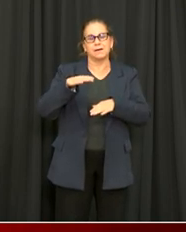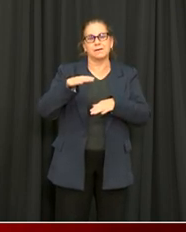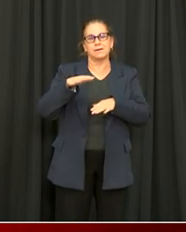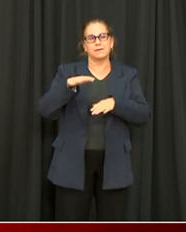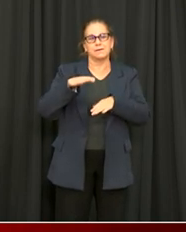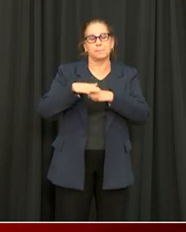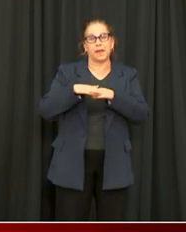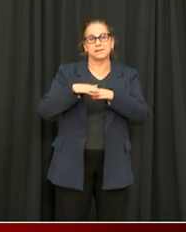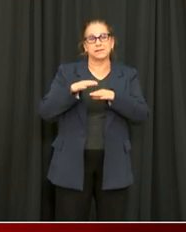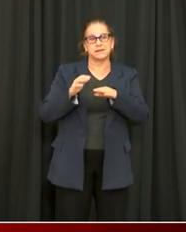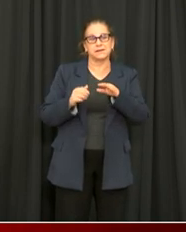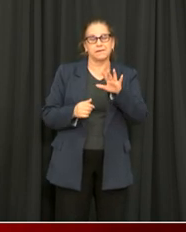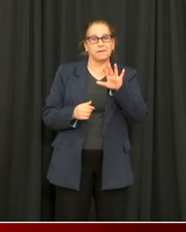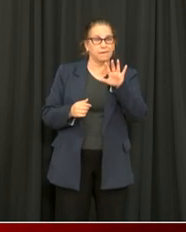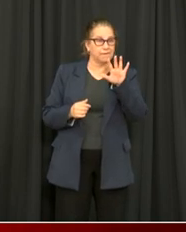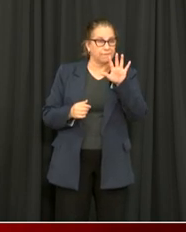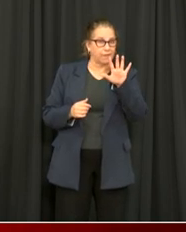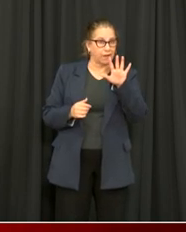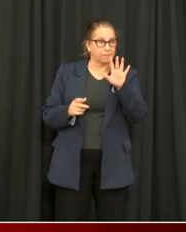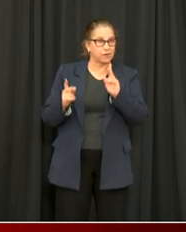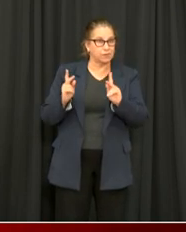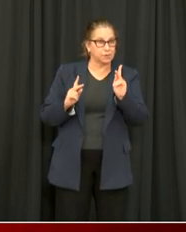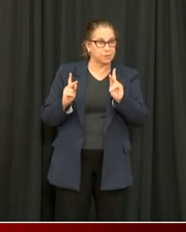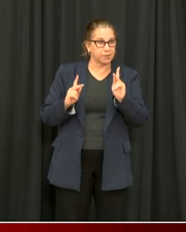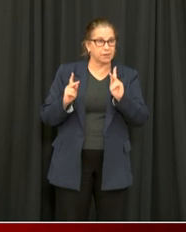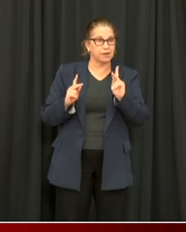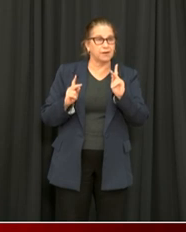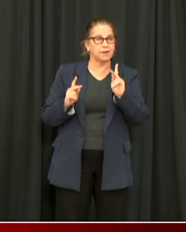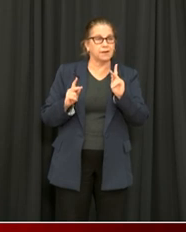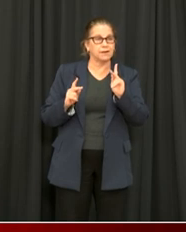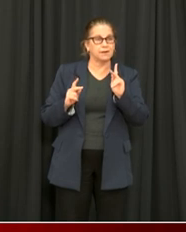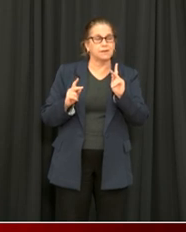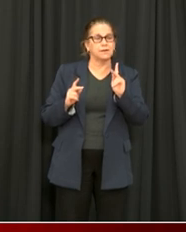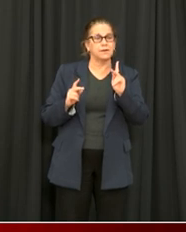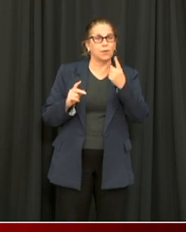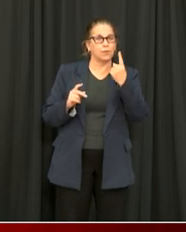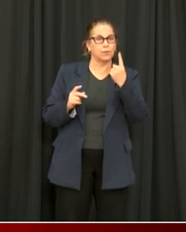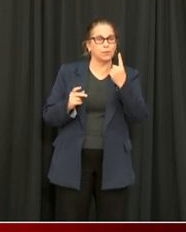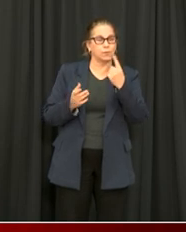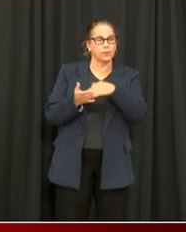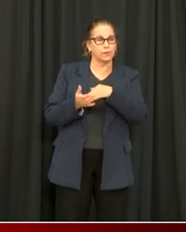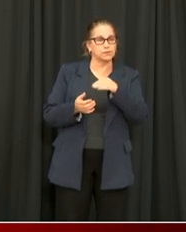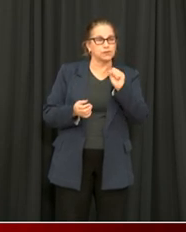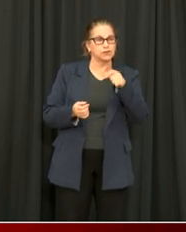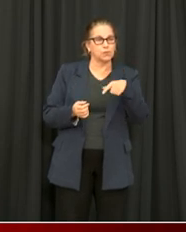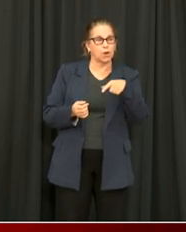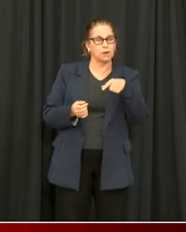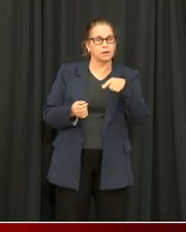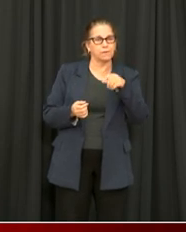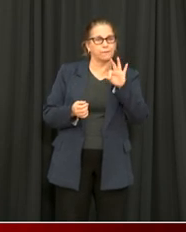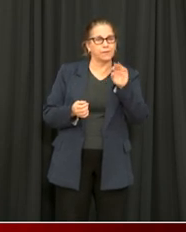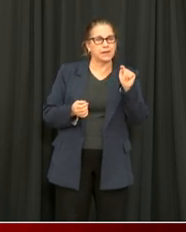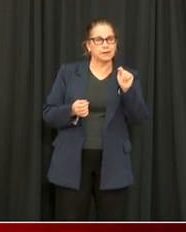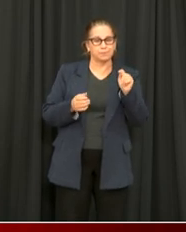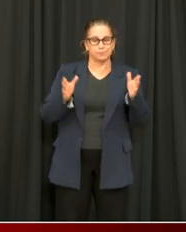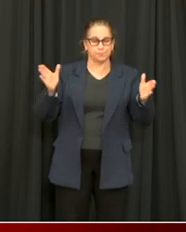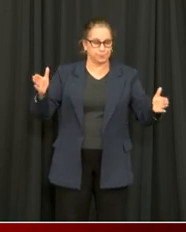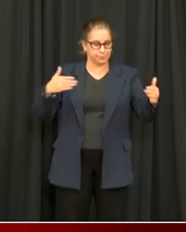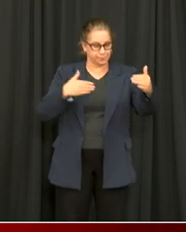feet, and classes must also be limited with a 10-foot distance between